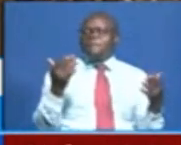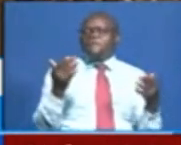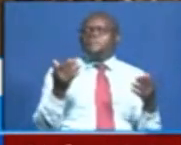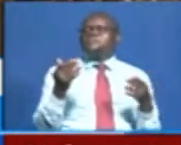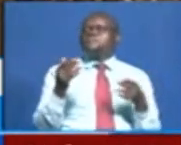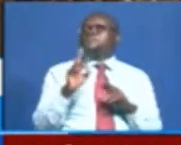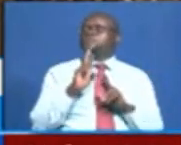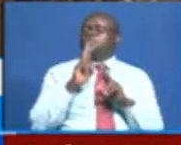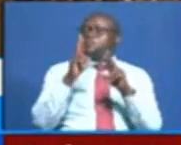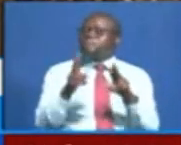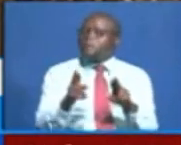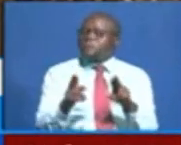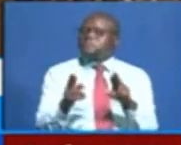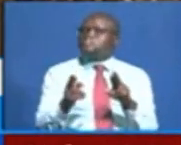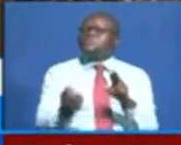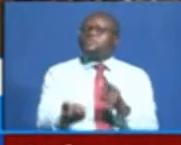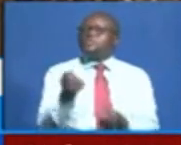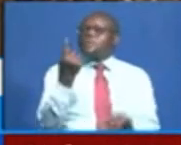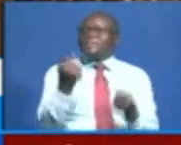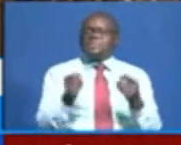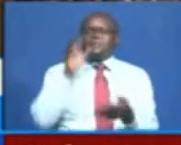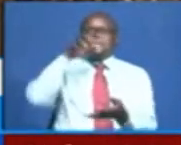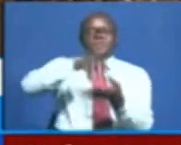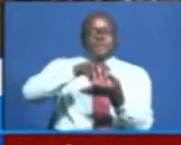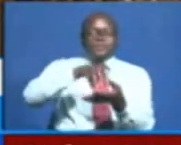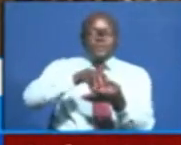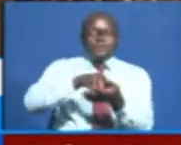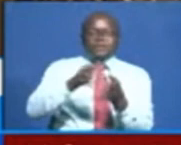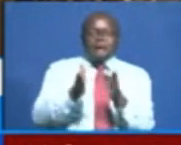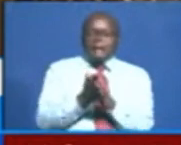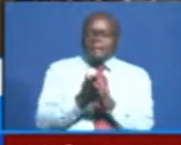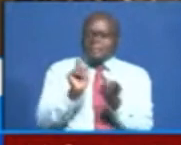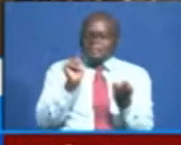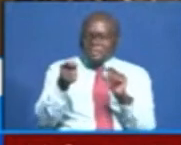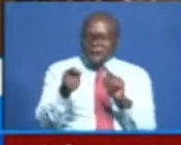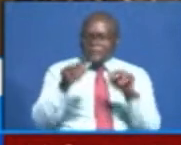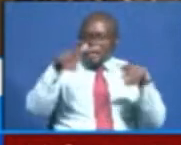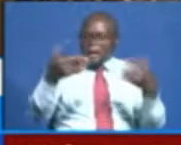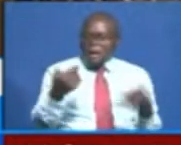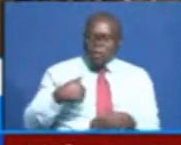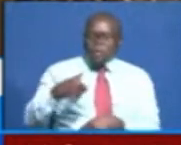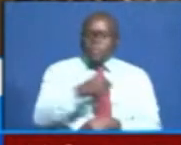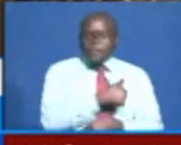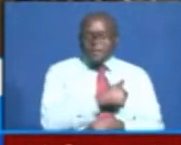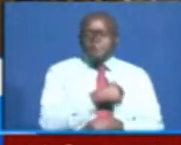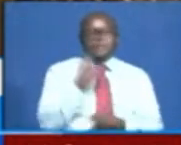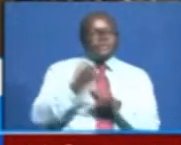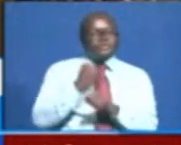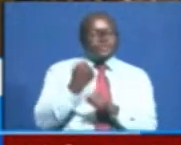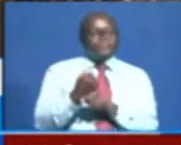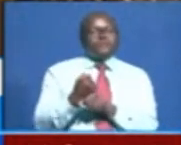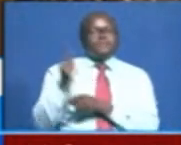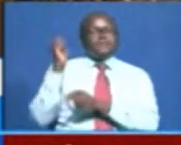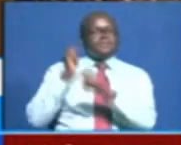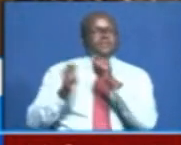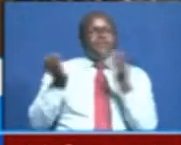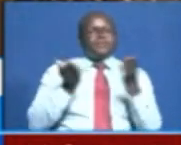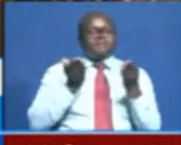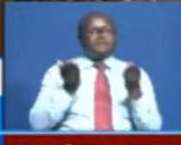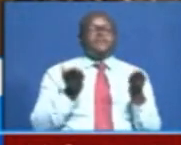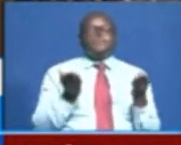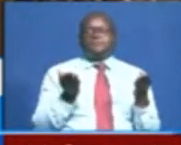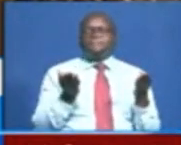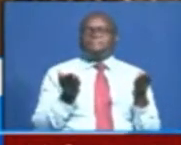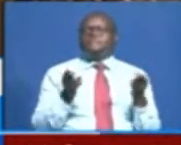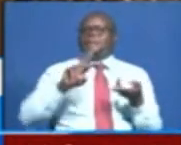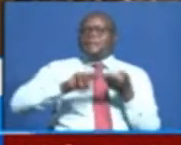to emergent situations and reignite the manner in which traditional legislative services and